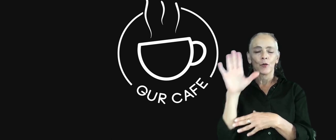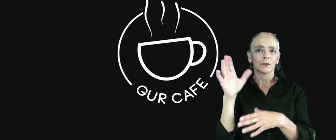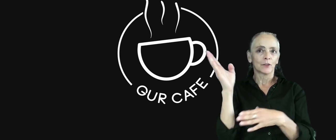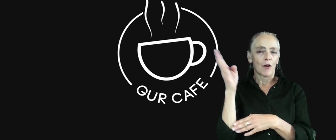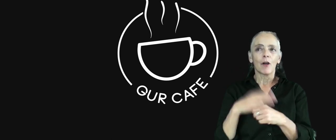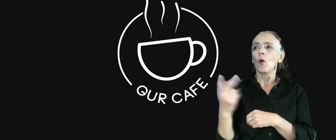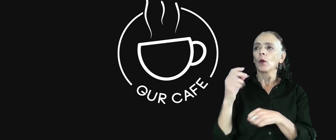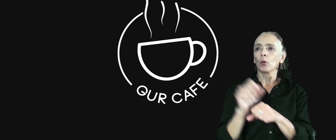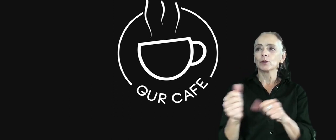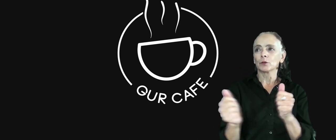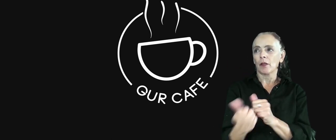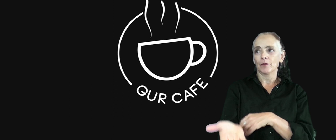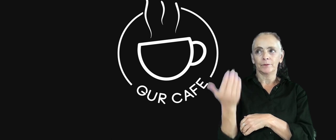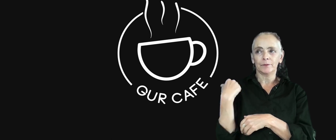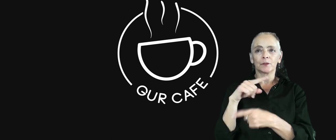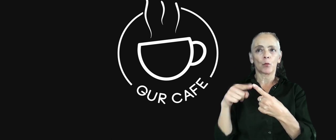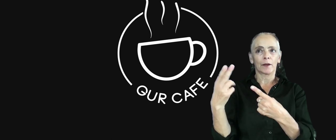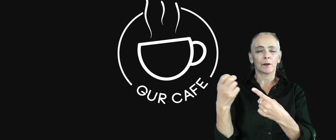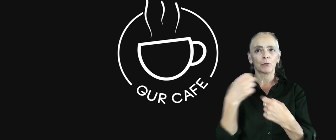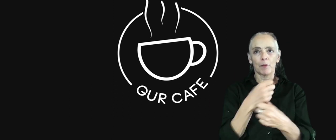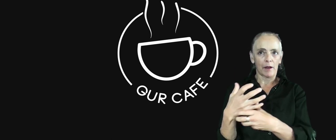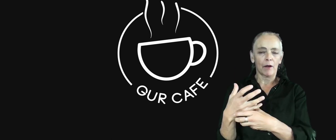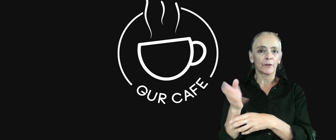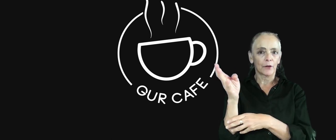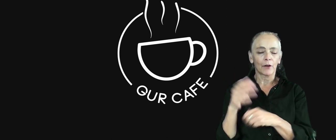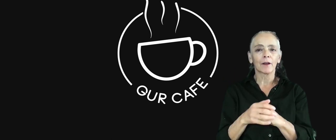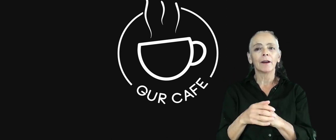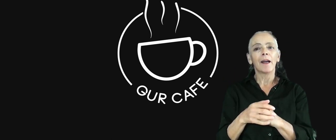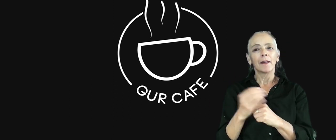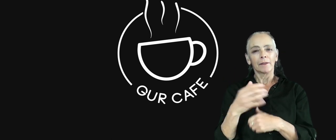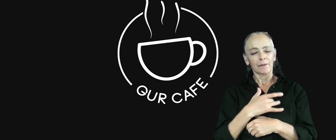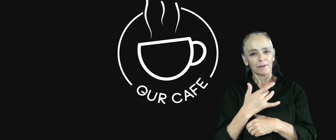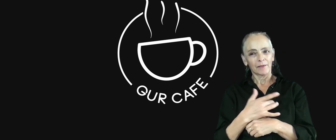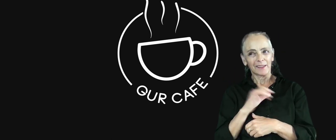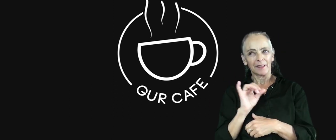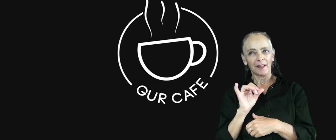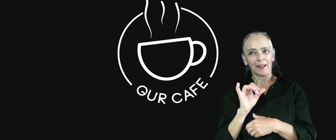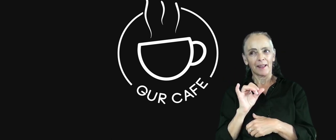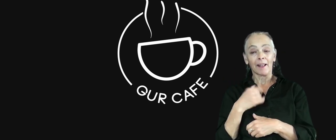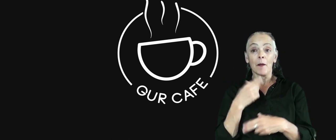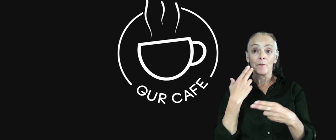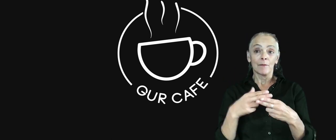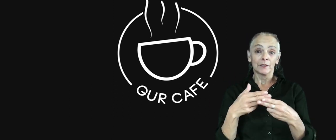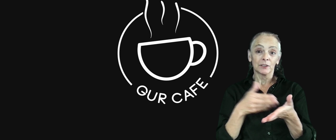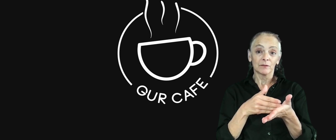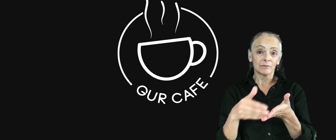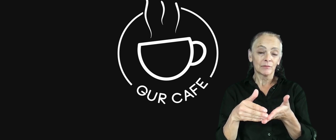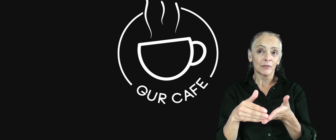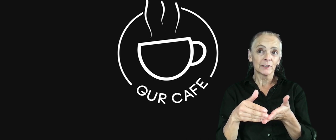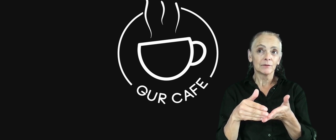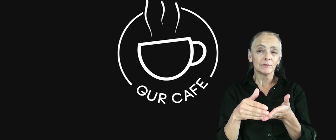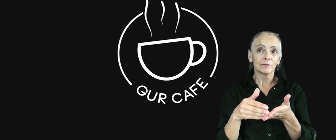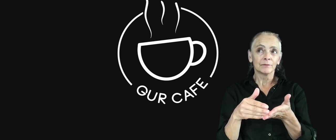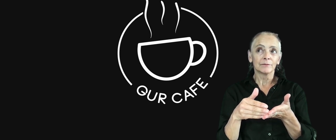worked together back then when he was preparing it. And I think I feel like I bring it up quite frequently